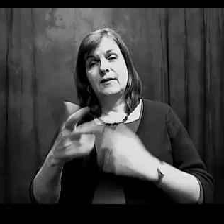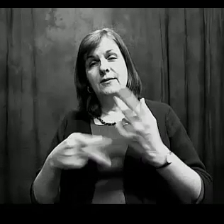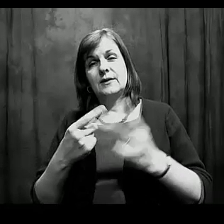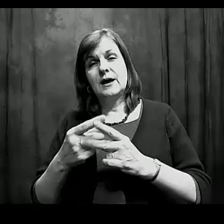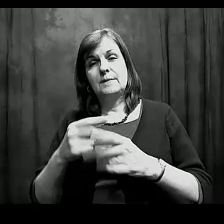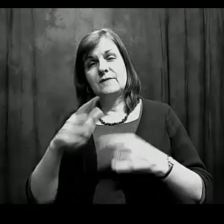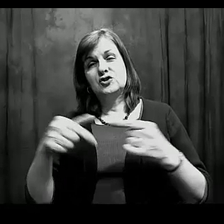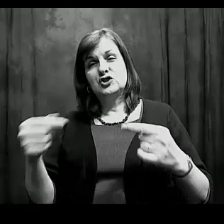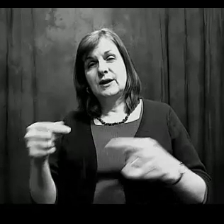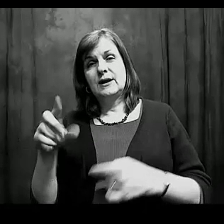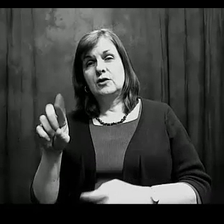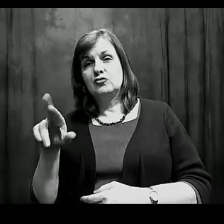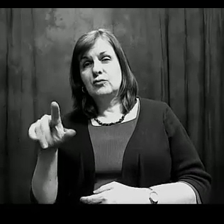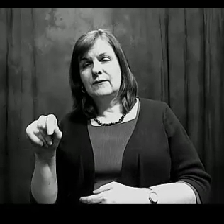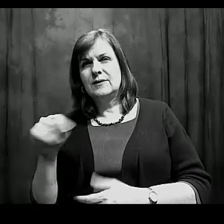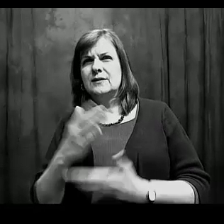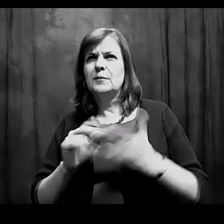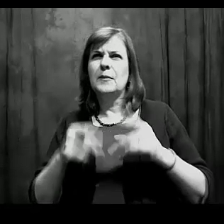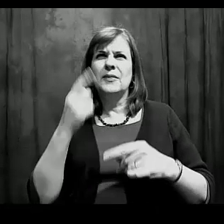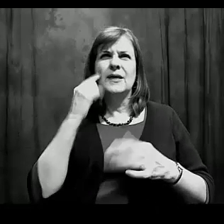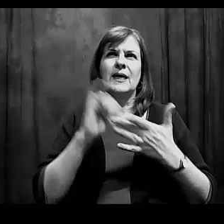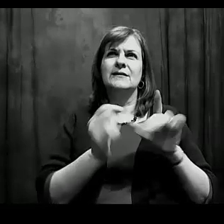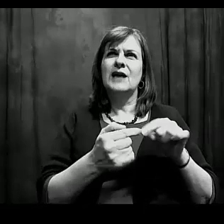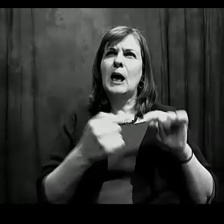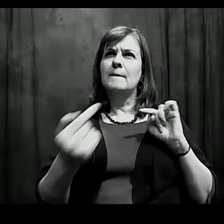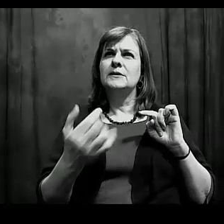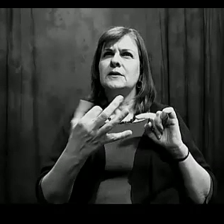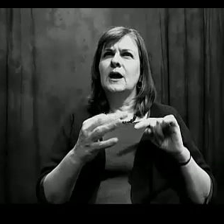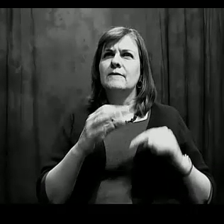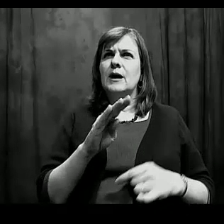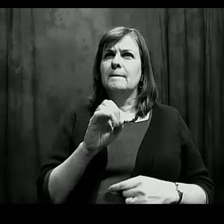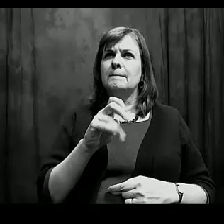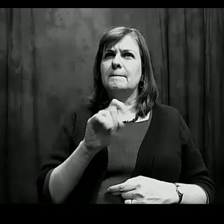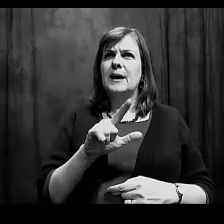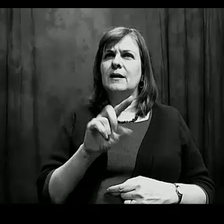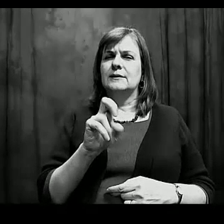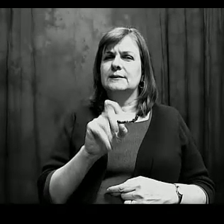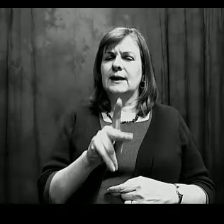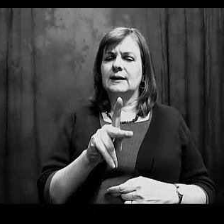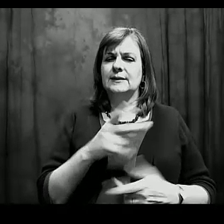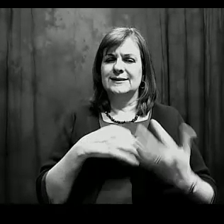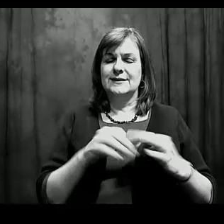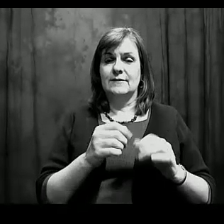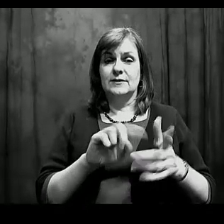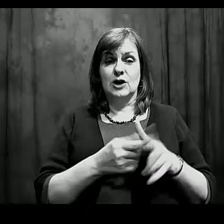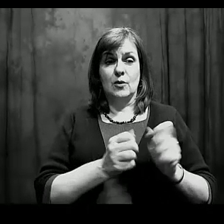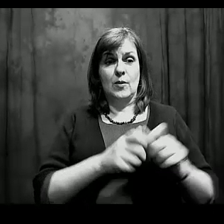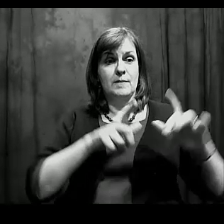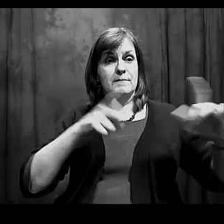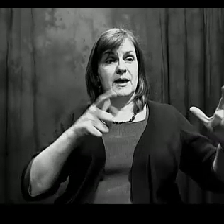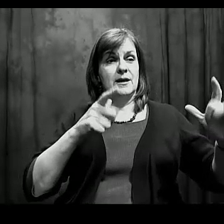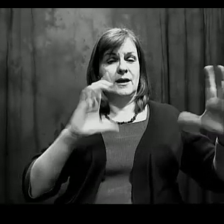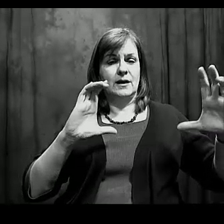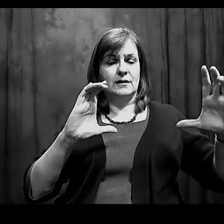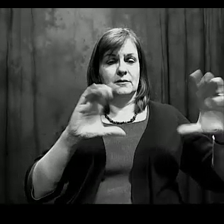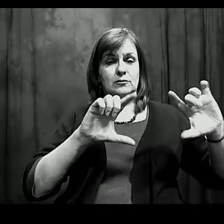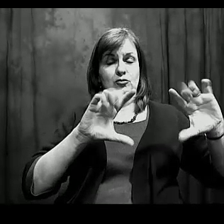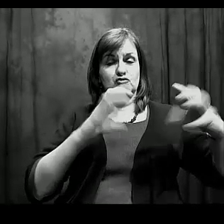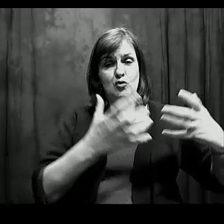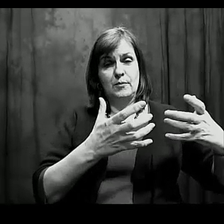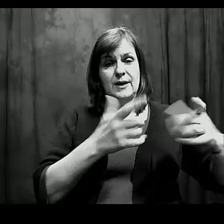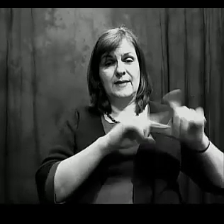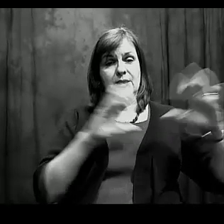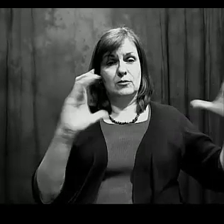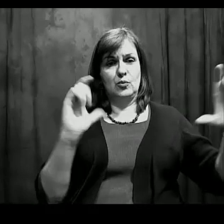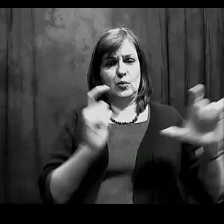many folks think about this as the opposite of bottleneck. So rather than taking a fixed population and cutting it down, you're